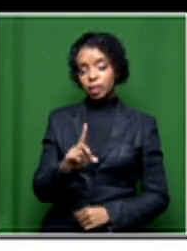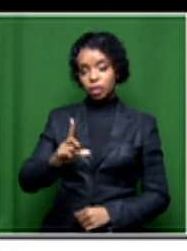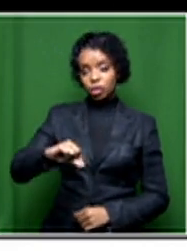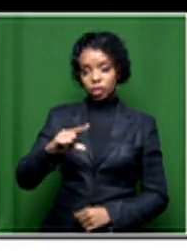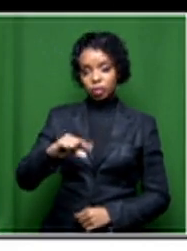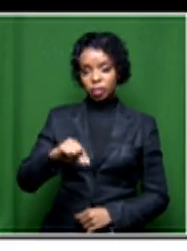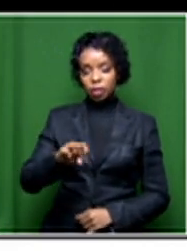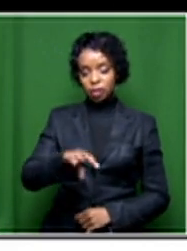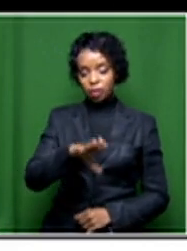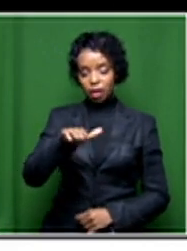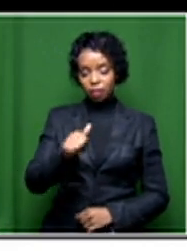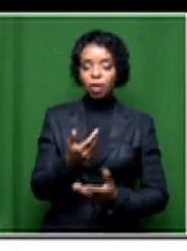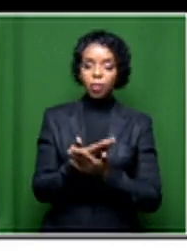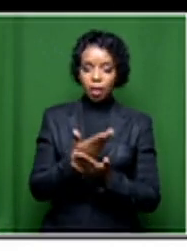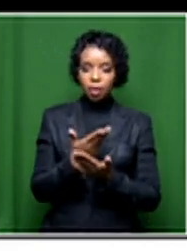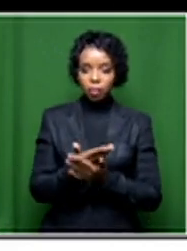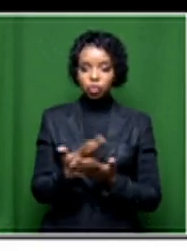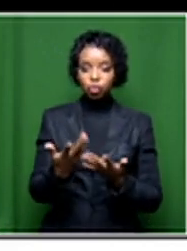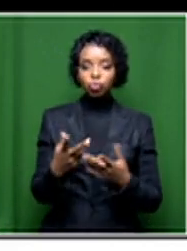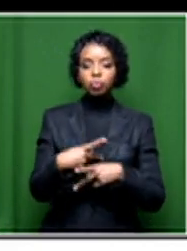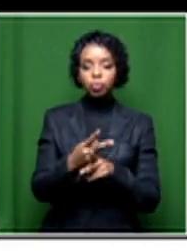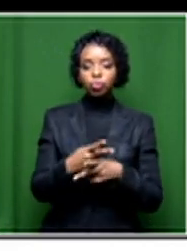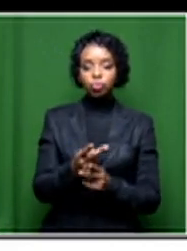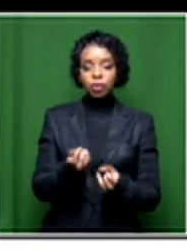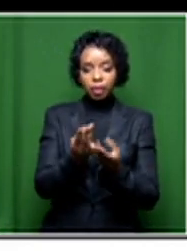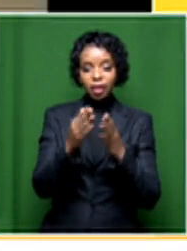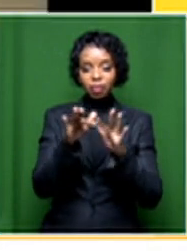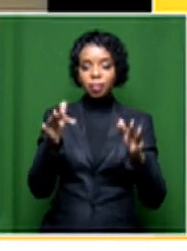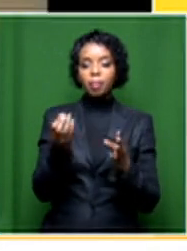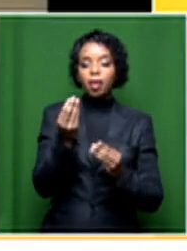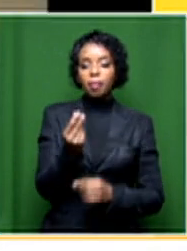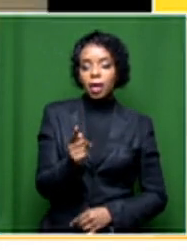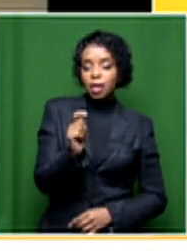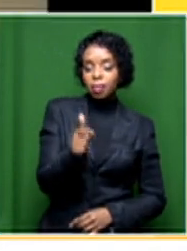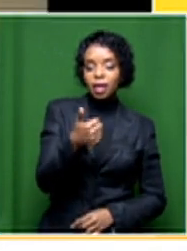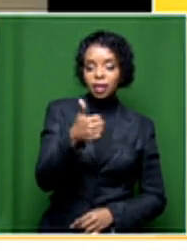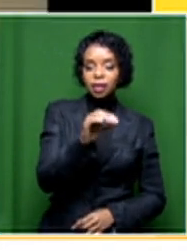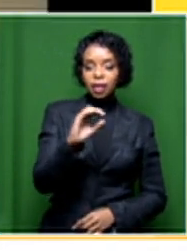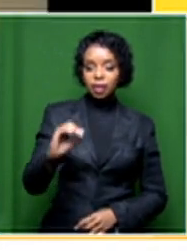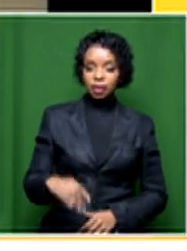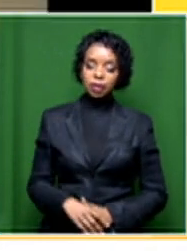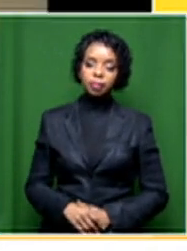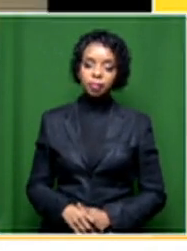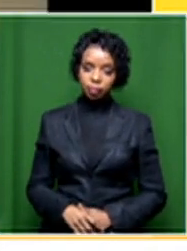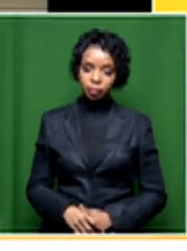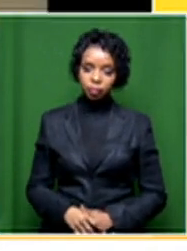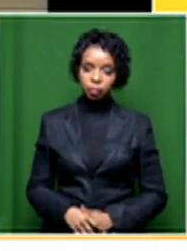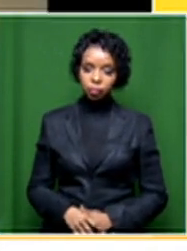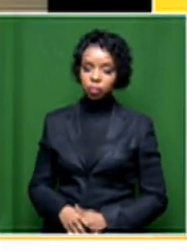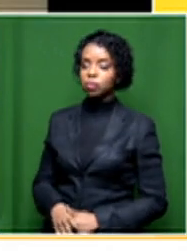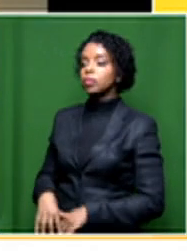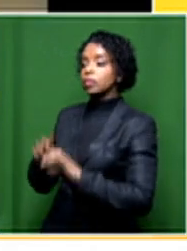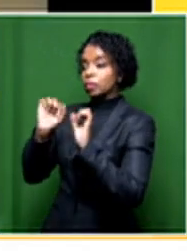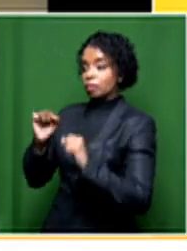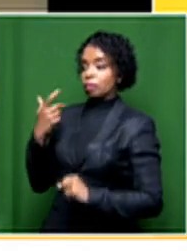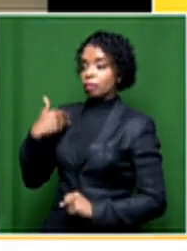and we're able to produce this now for 600 Rand. And Bas, also importantly, I understand